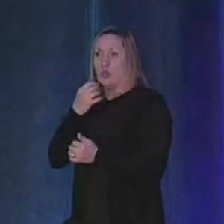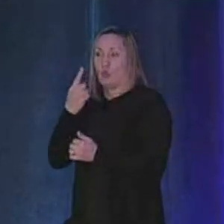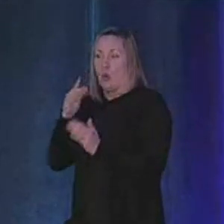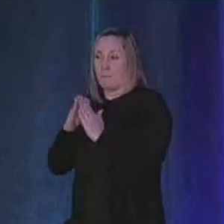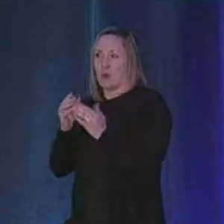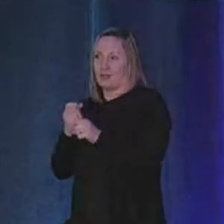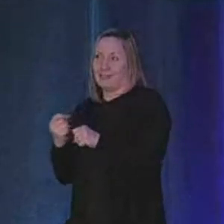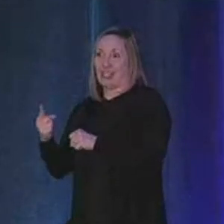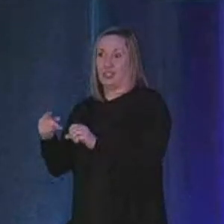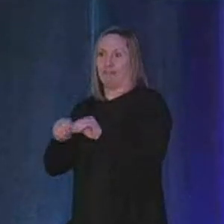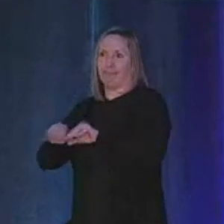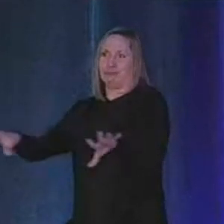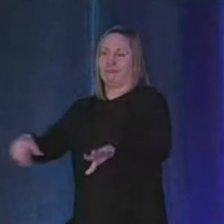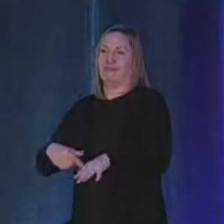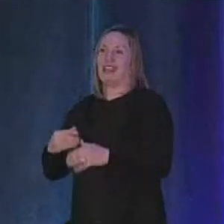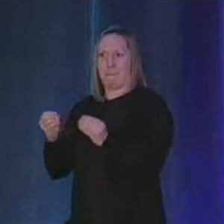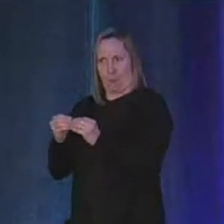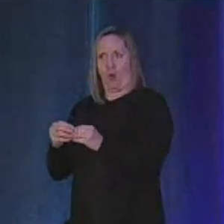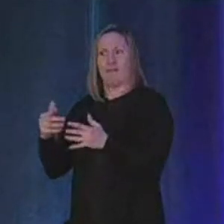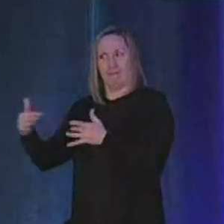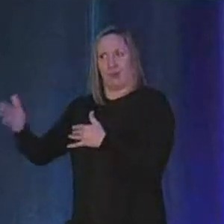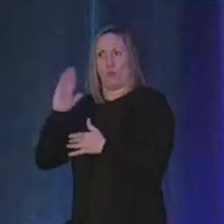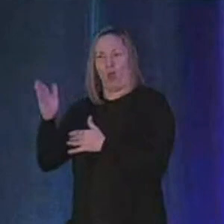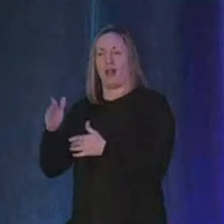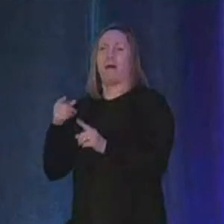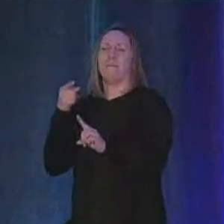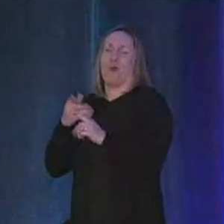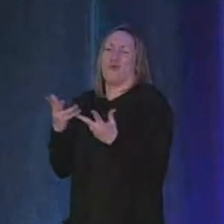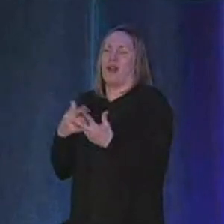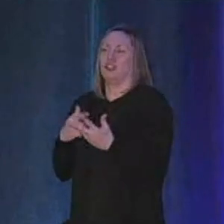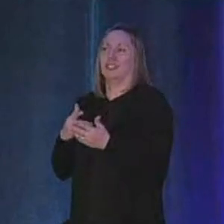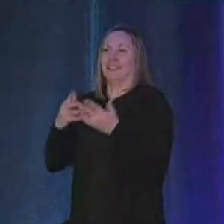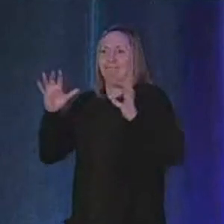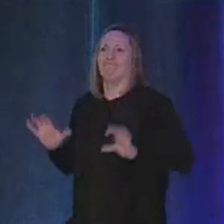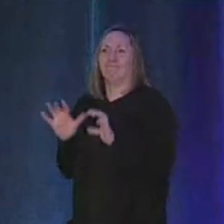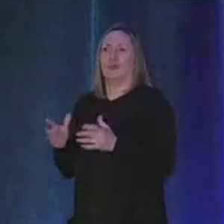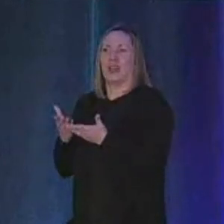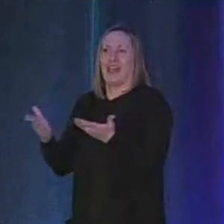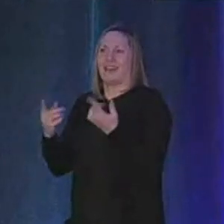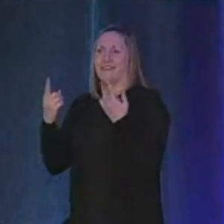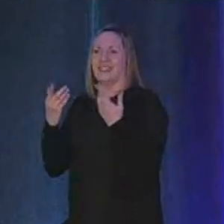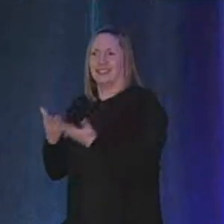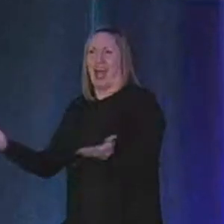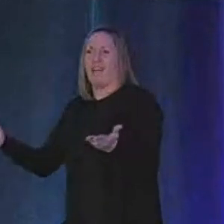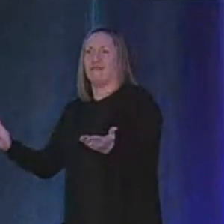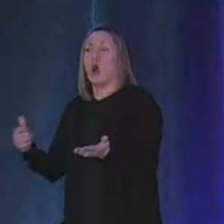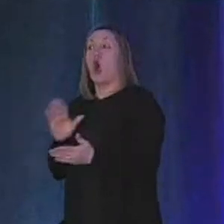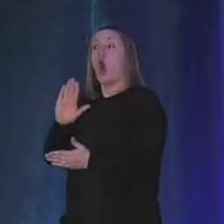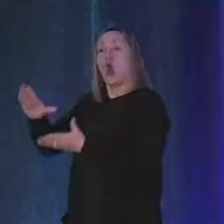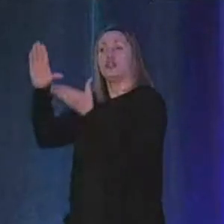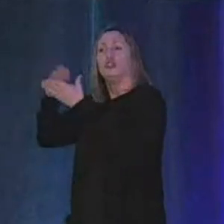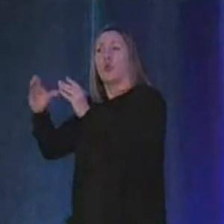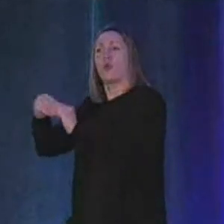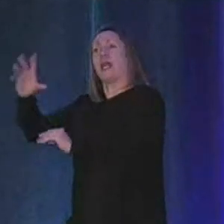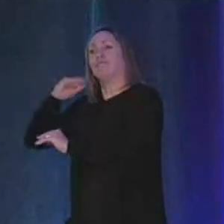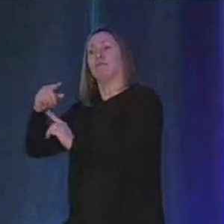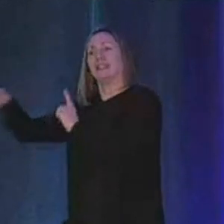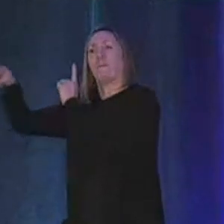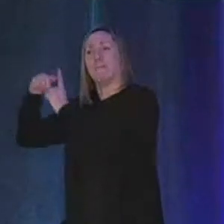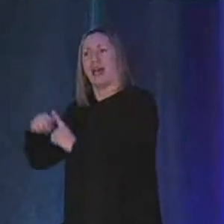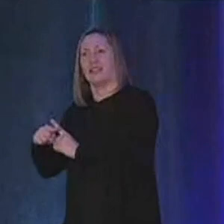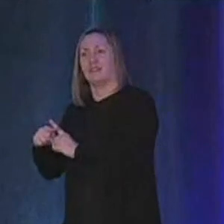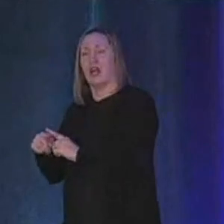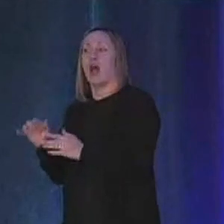So needless to say, she's getting stuff done. Although her story is a positive one, this mindset is like not unique